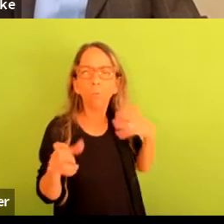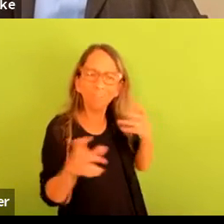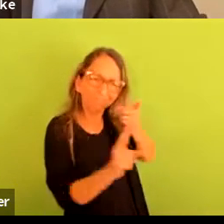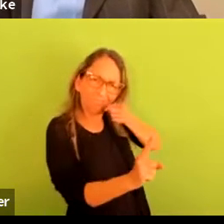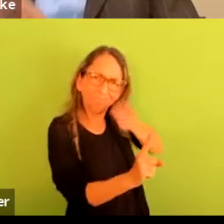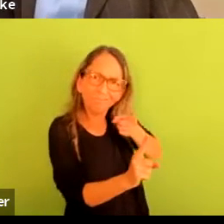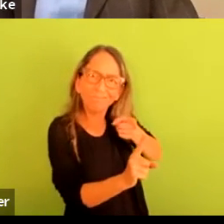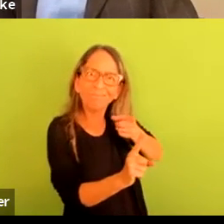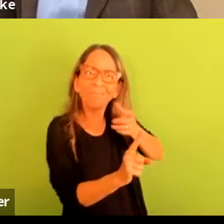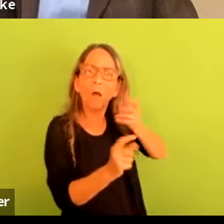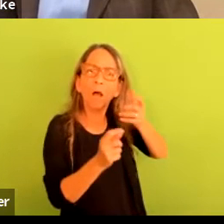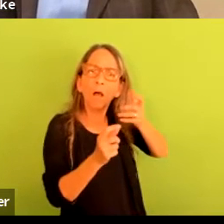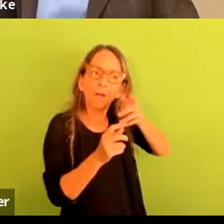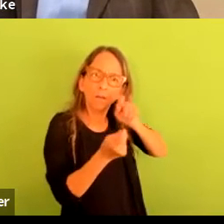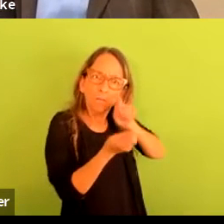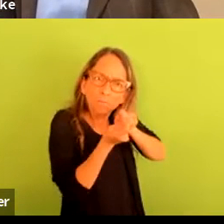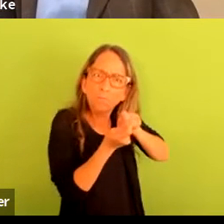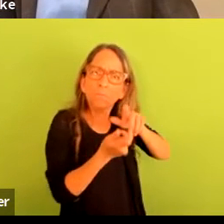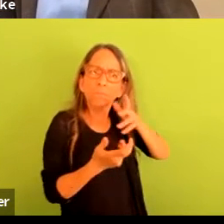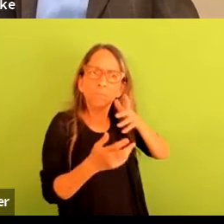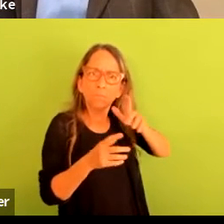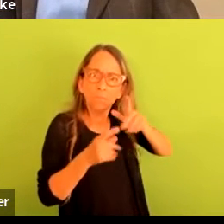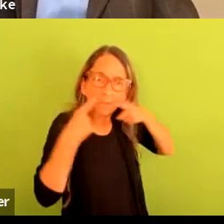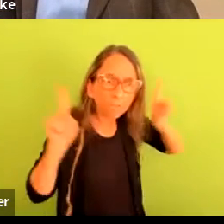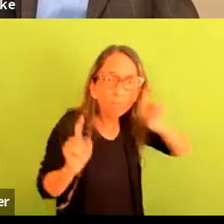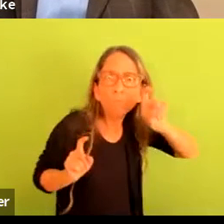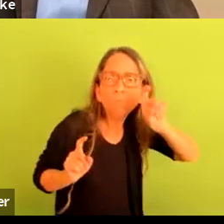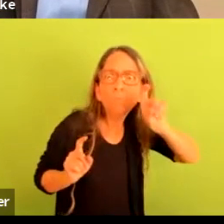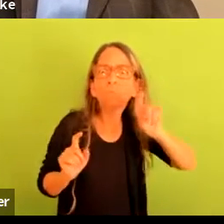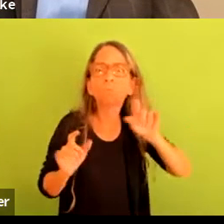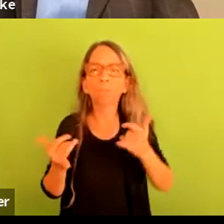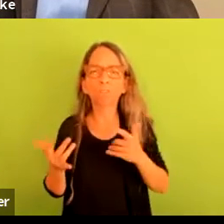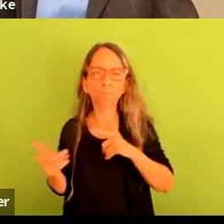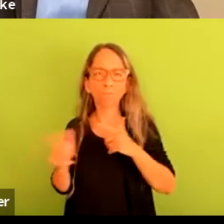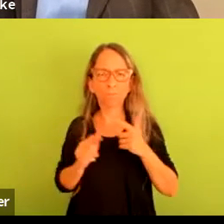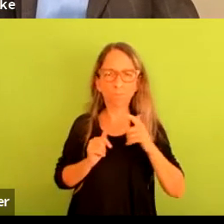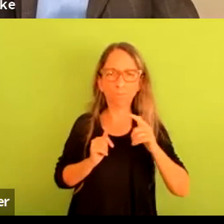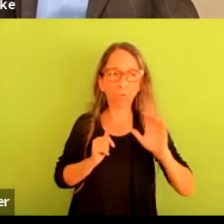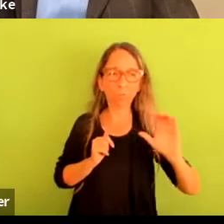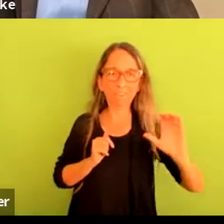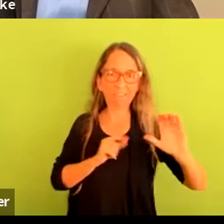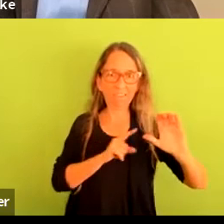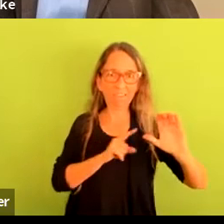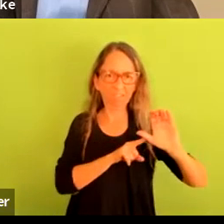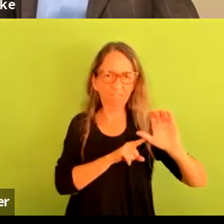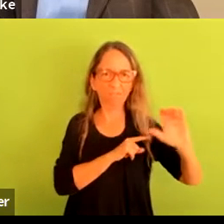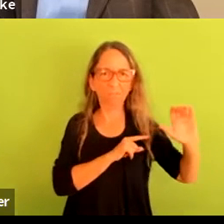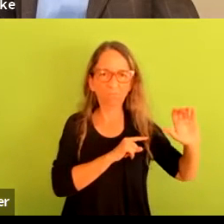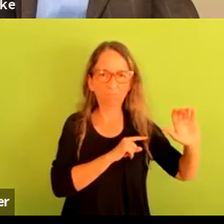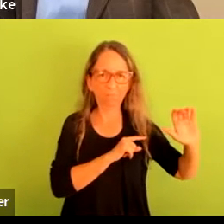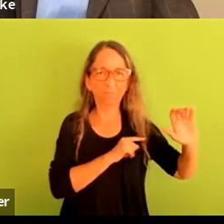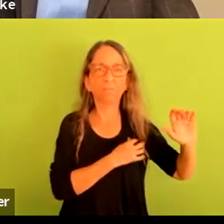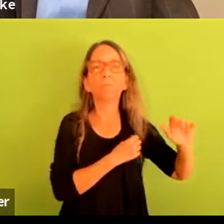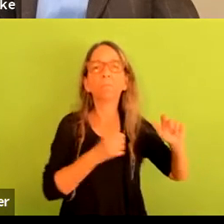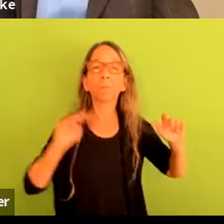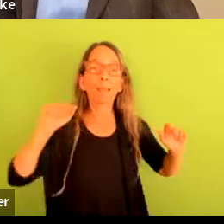my experience. And, you know, and Erik, I wonder if that's been the experience that you had,